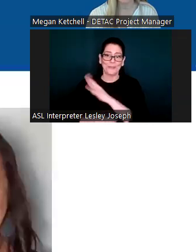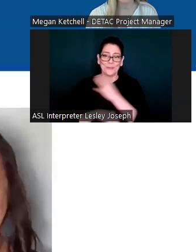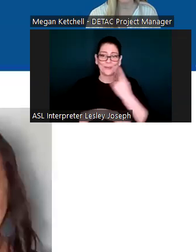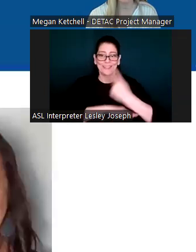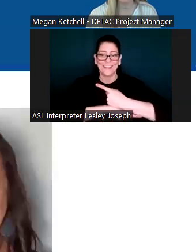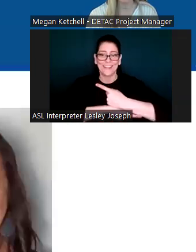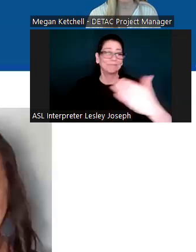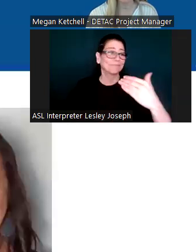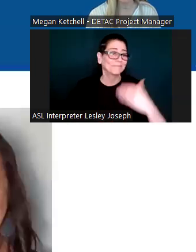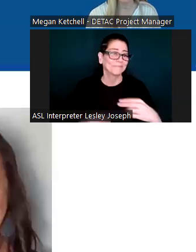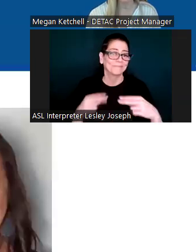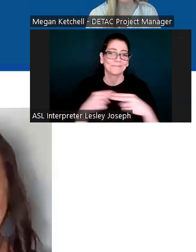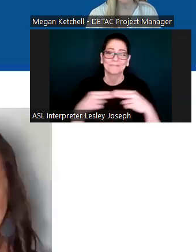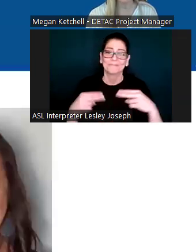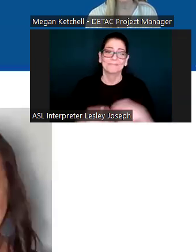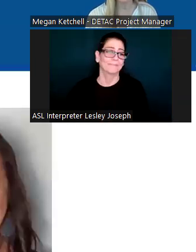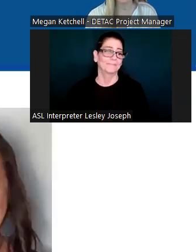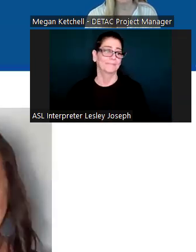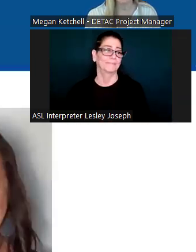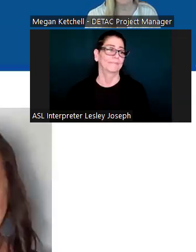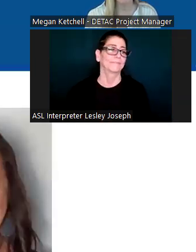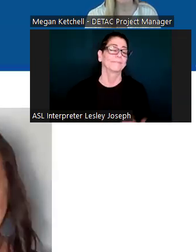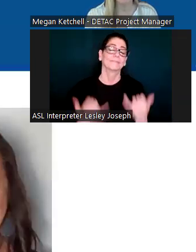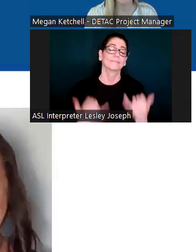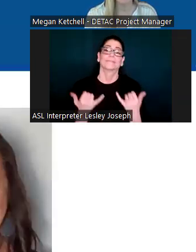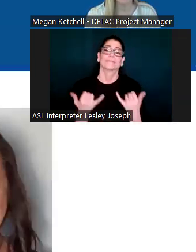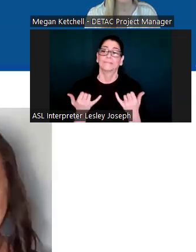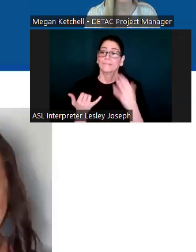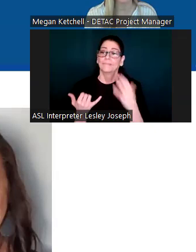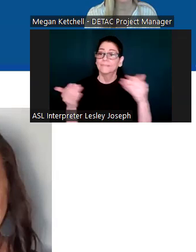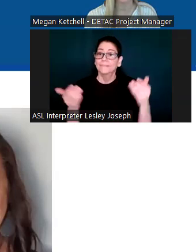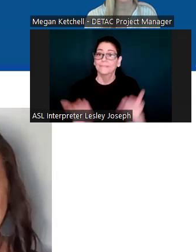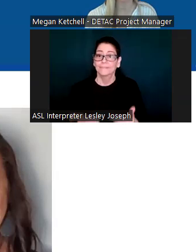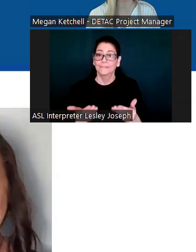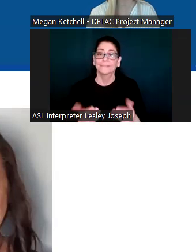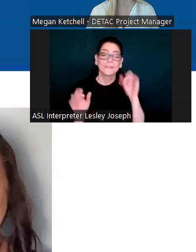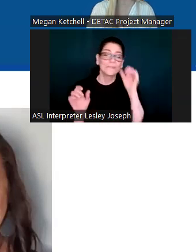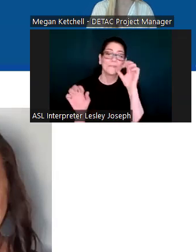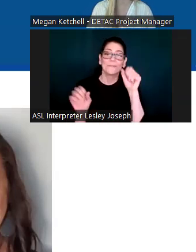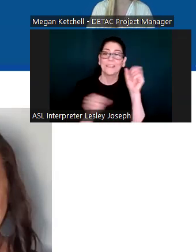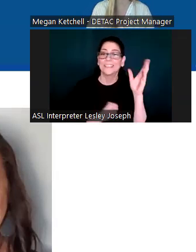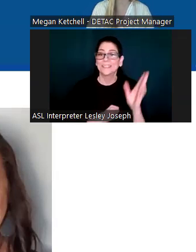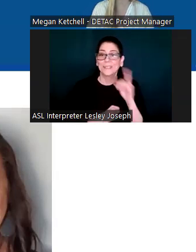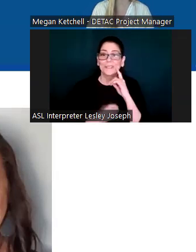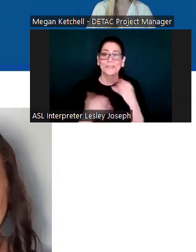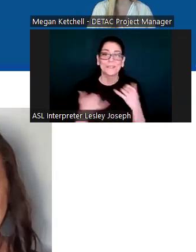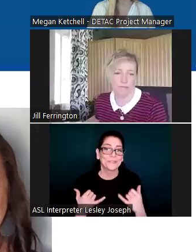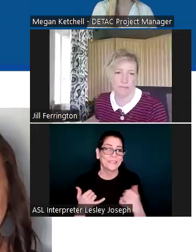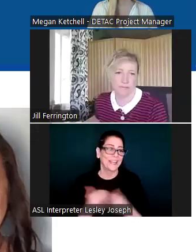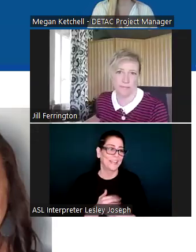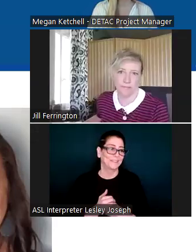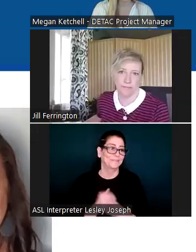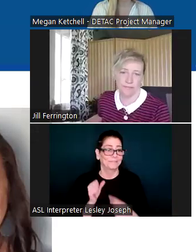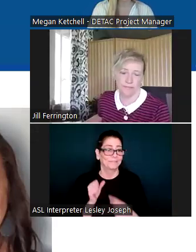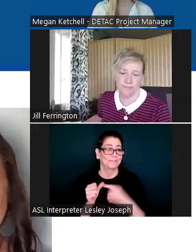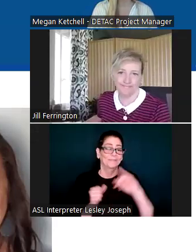next slide. All right, and I'd like to take this opportunity to introduce our amazing speakers for today.